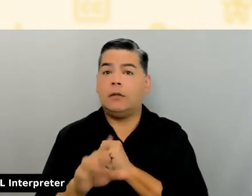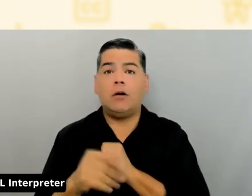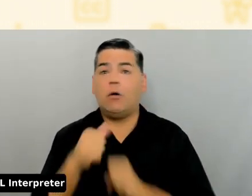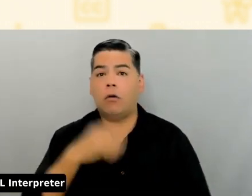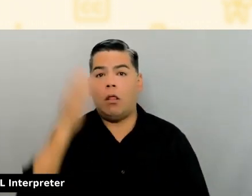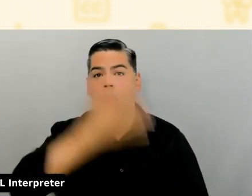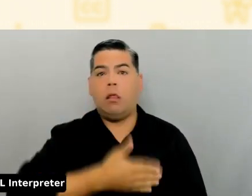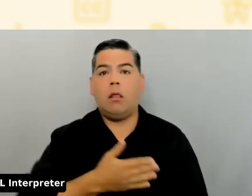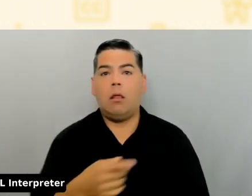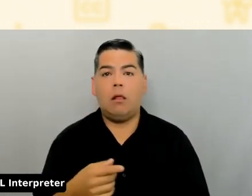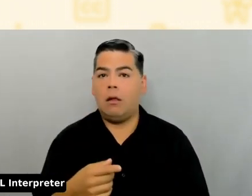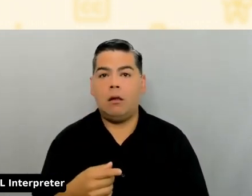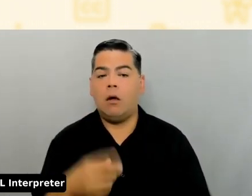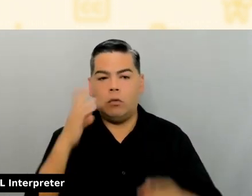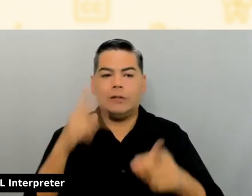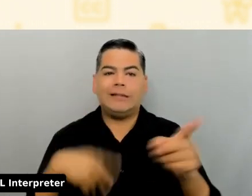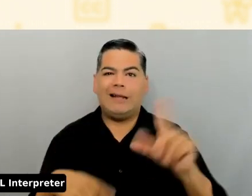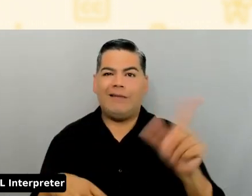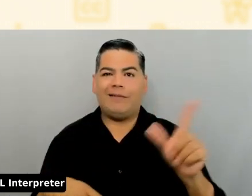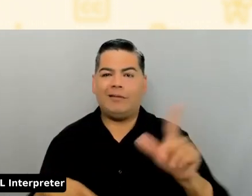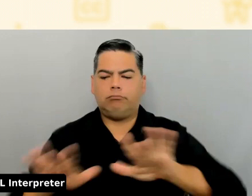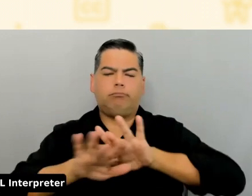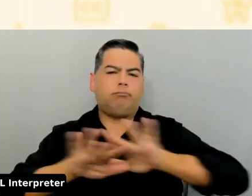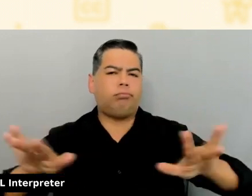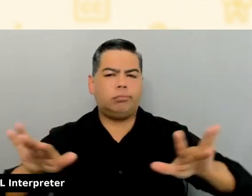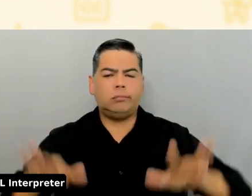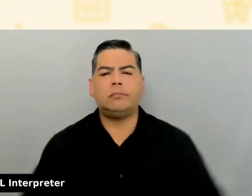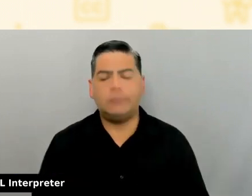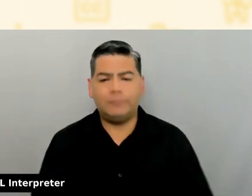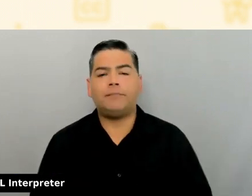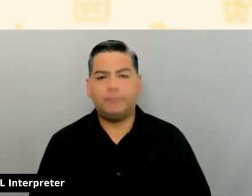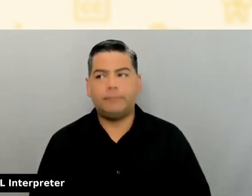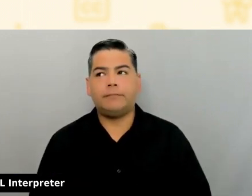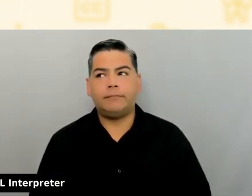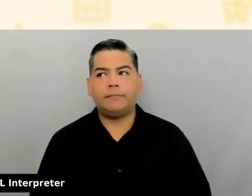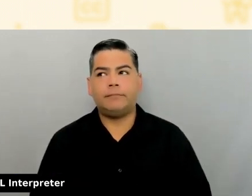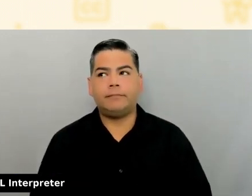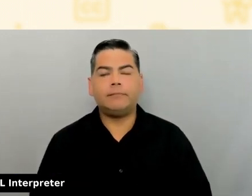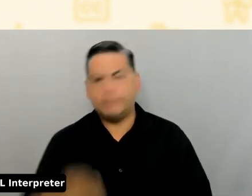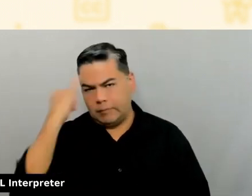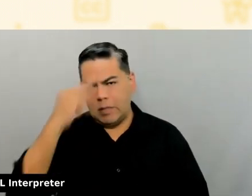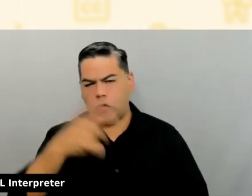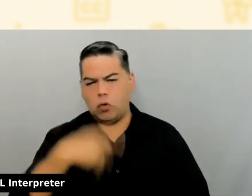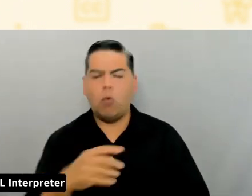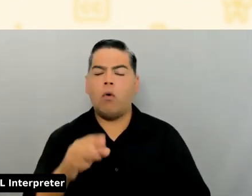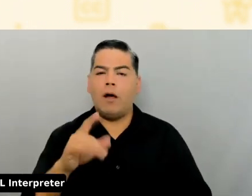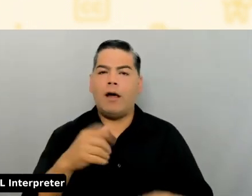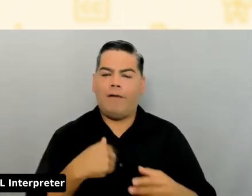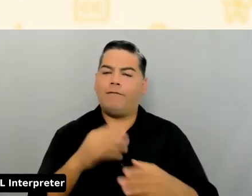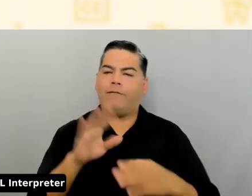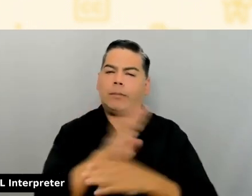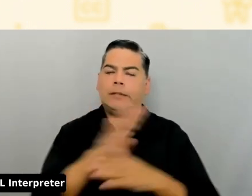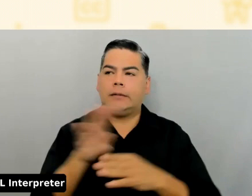on the left side, which is a blank page. So imagine if you're a business owner or an email